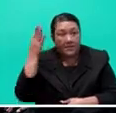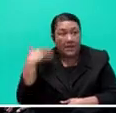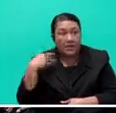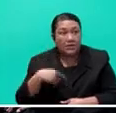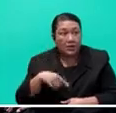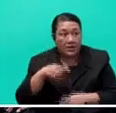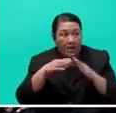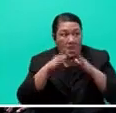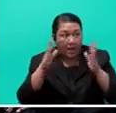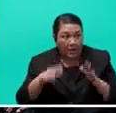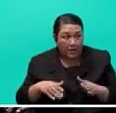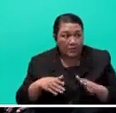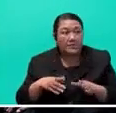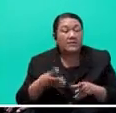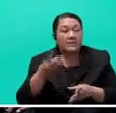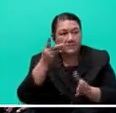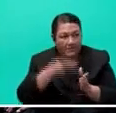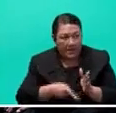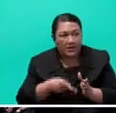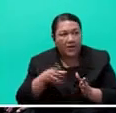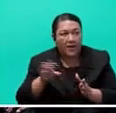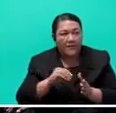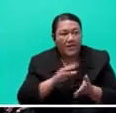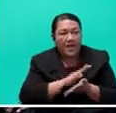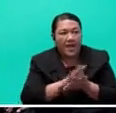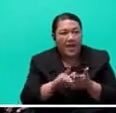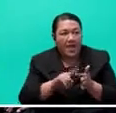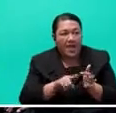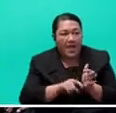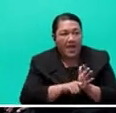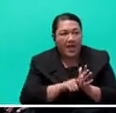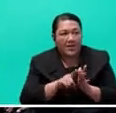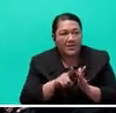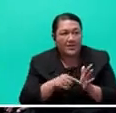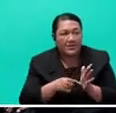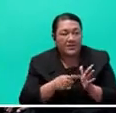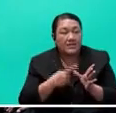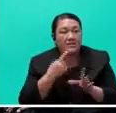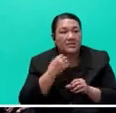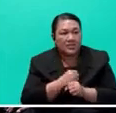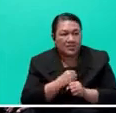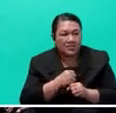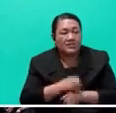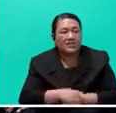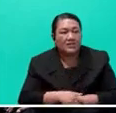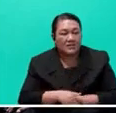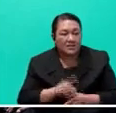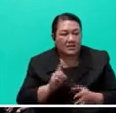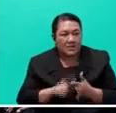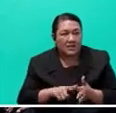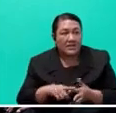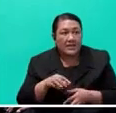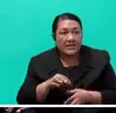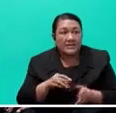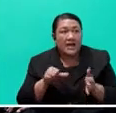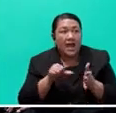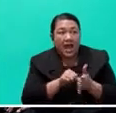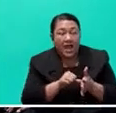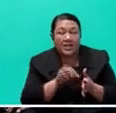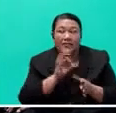is part of the heritage. It's difficult for us here in this house to ask for